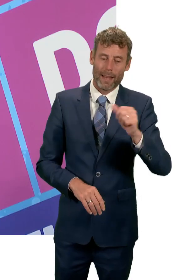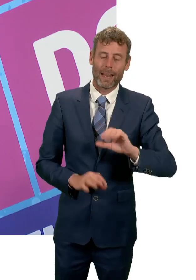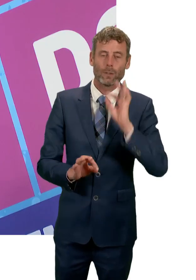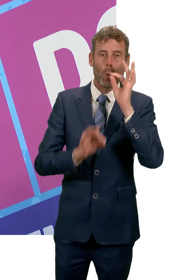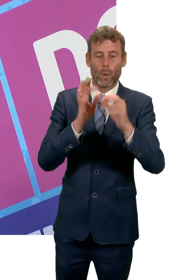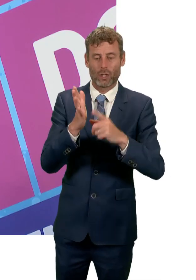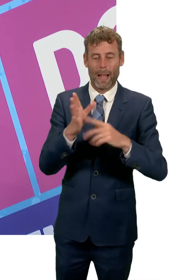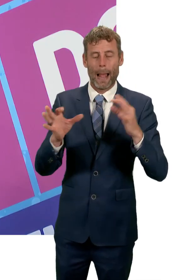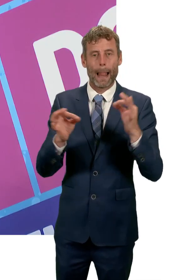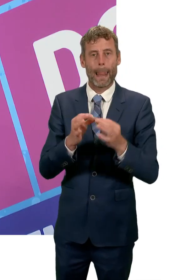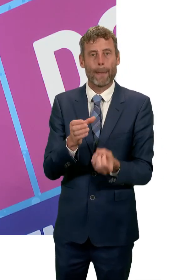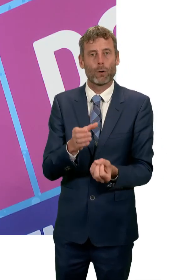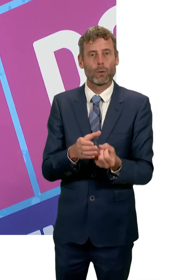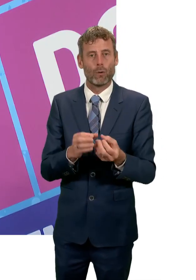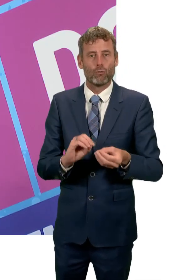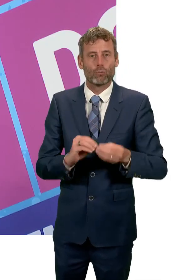then climate